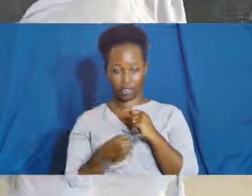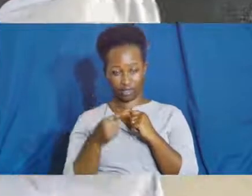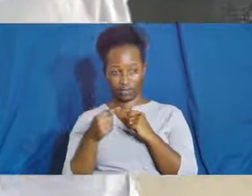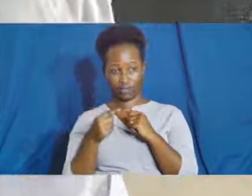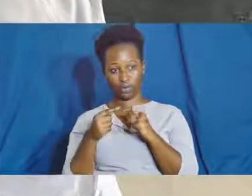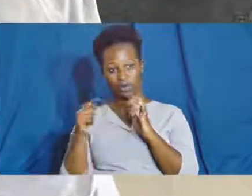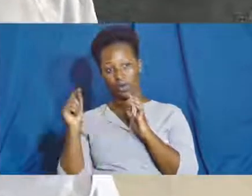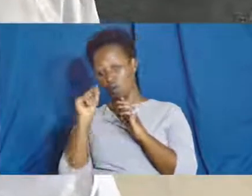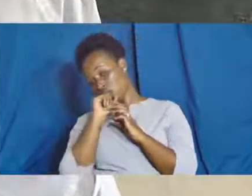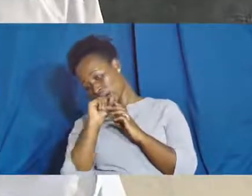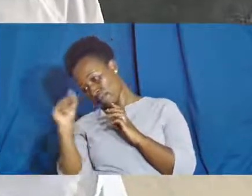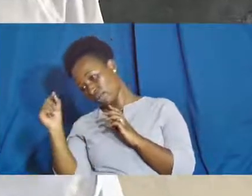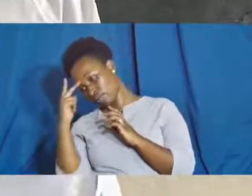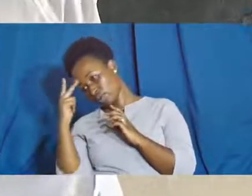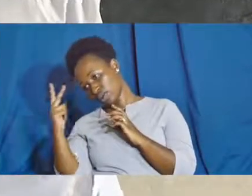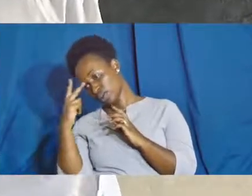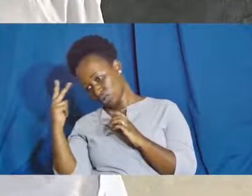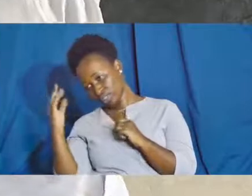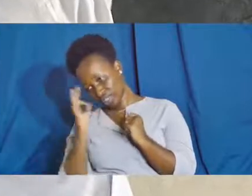290,000, then you subtract